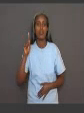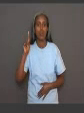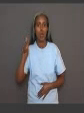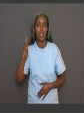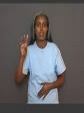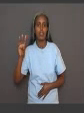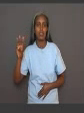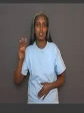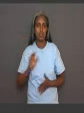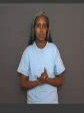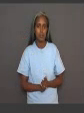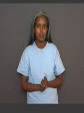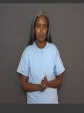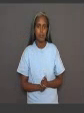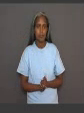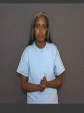9.16.